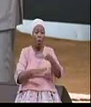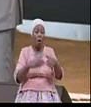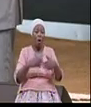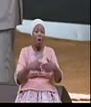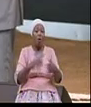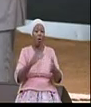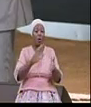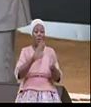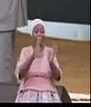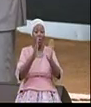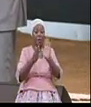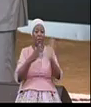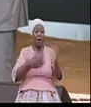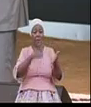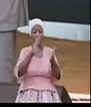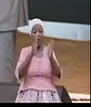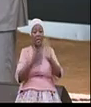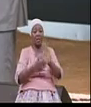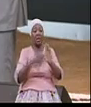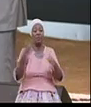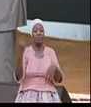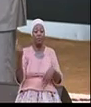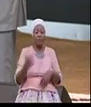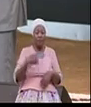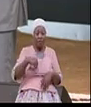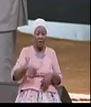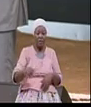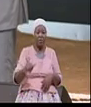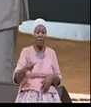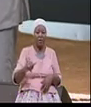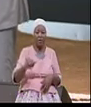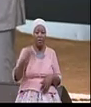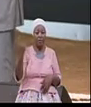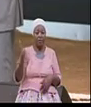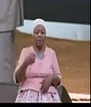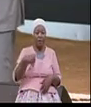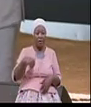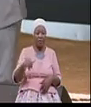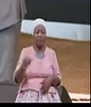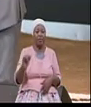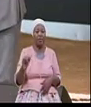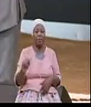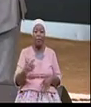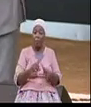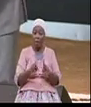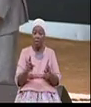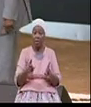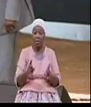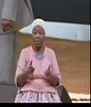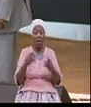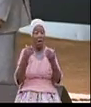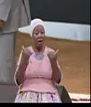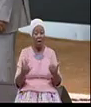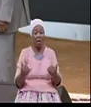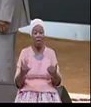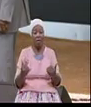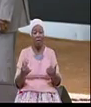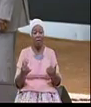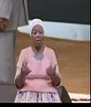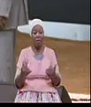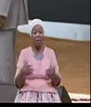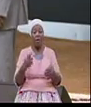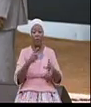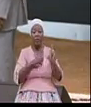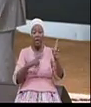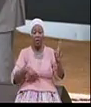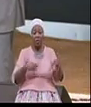me forever, forever, forever. But now the